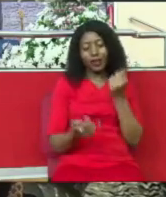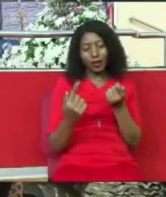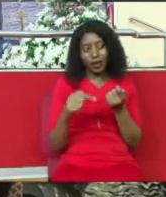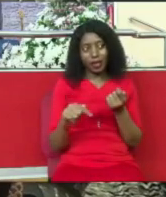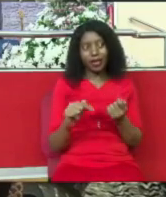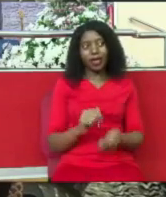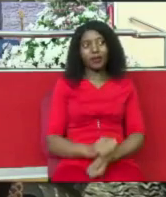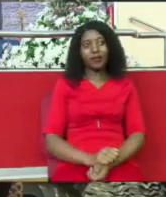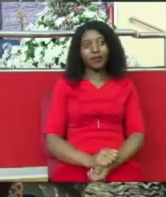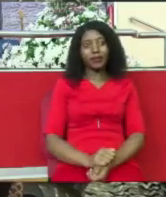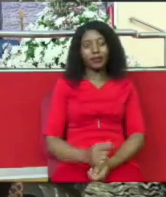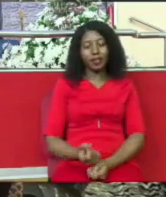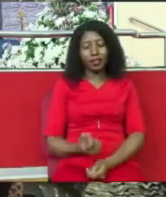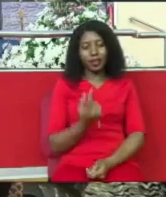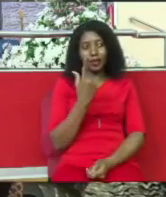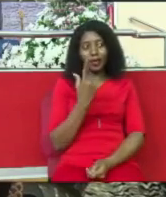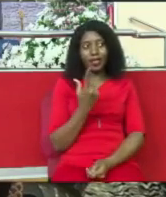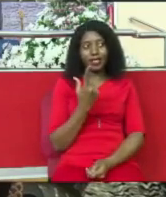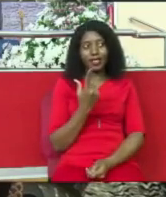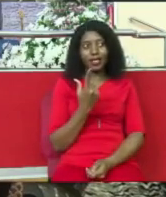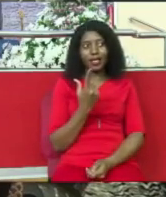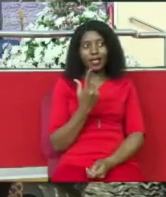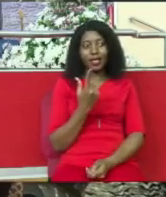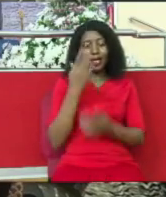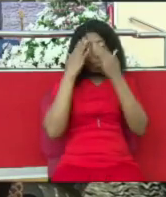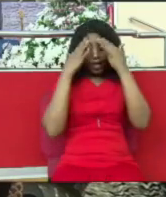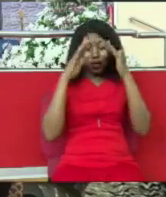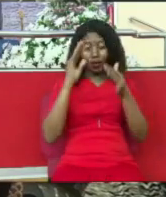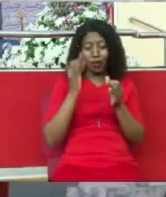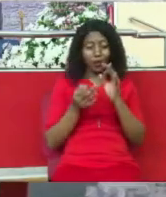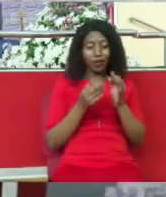kipindi. I don't know how many of us attest to that. Now